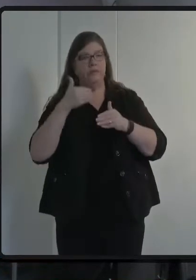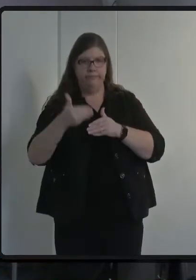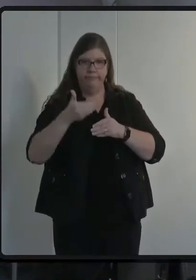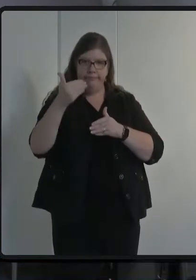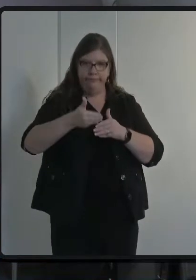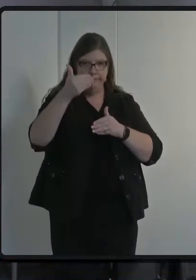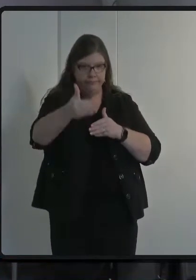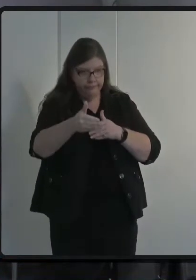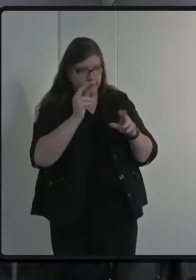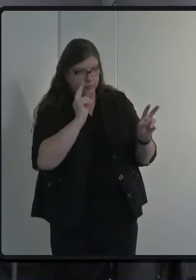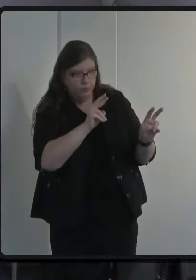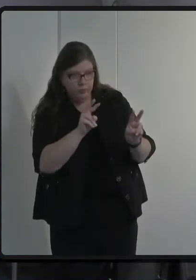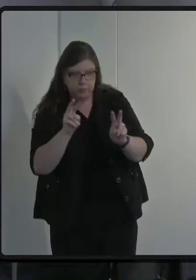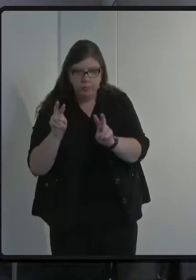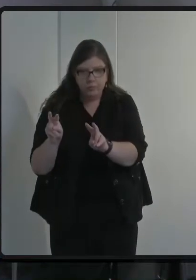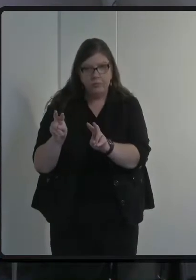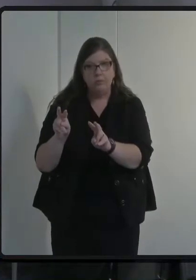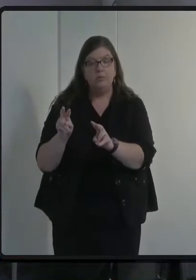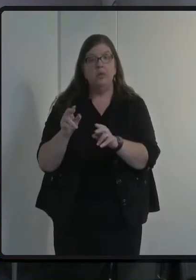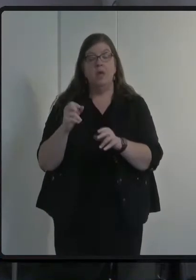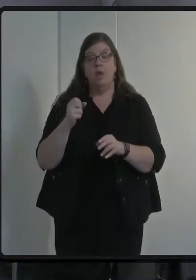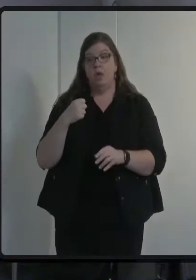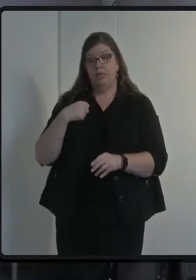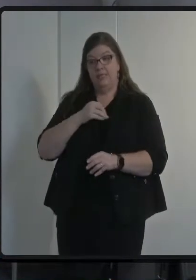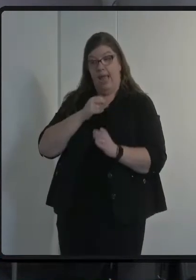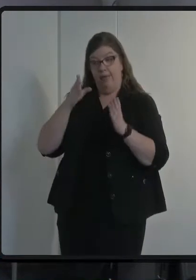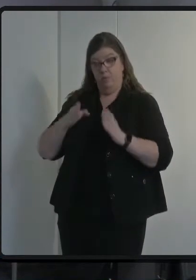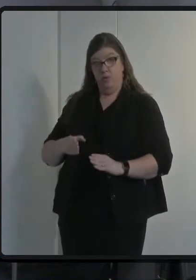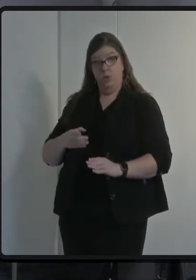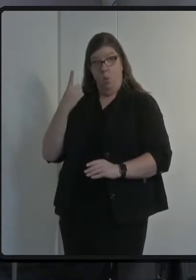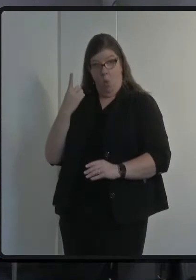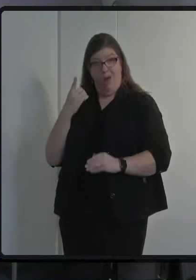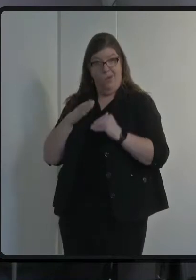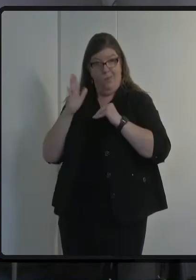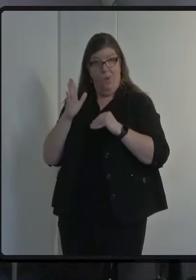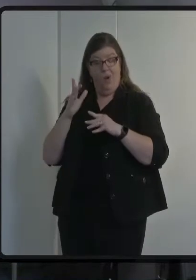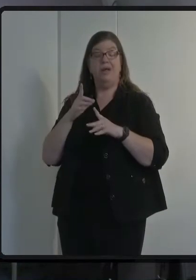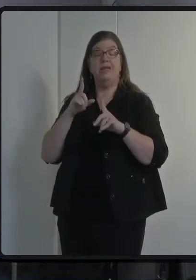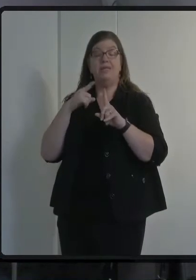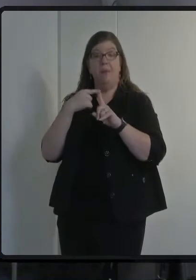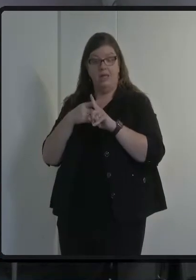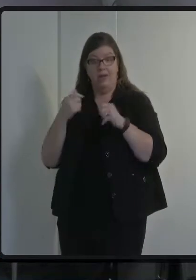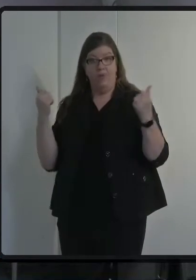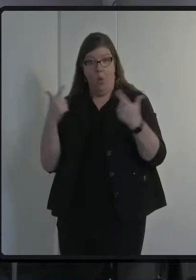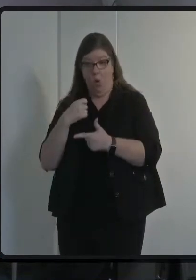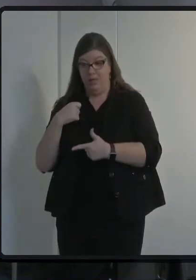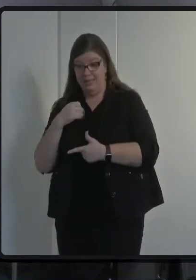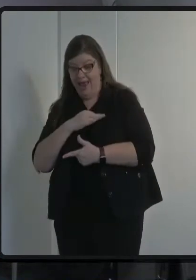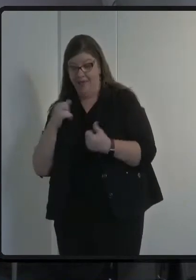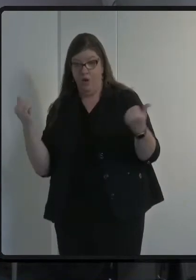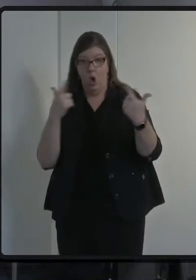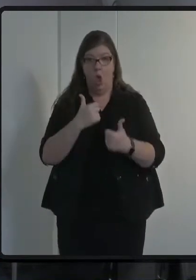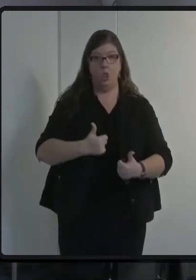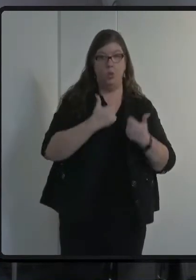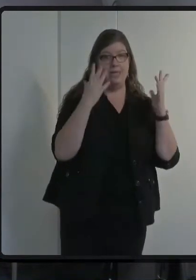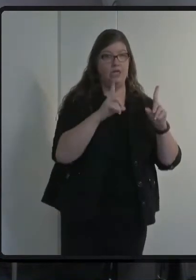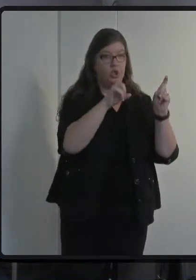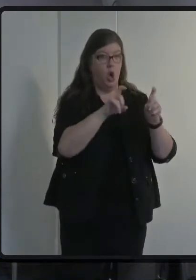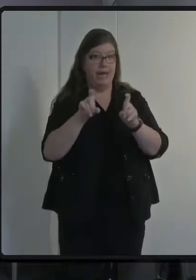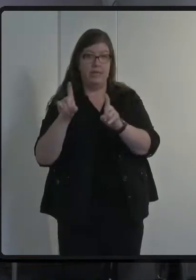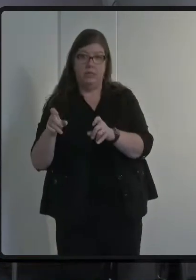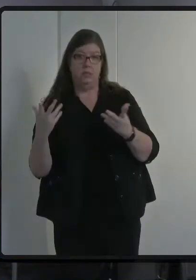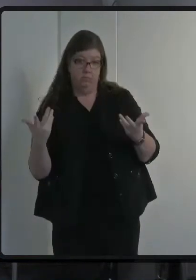for surveillance. Once a staff person is found to be positive, all staff and all residents get tested.